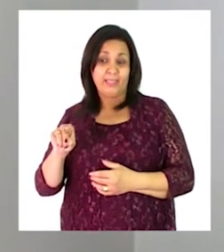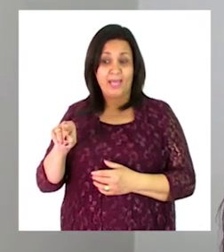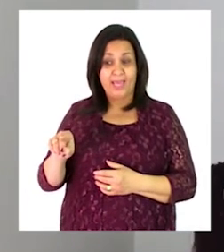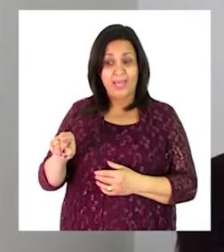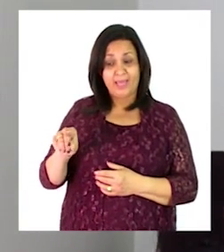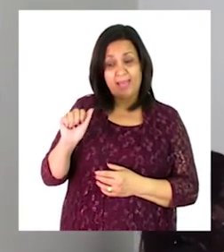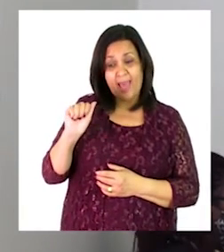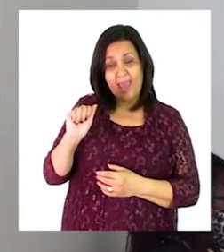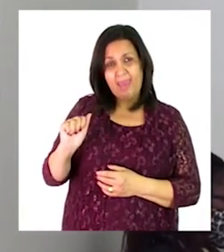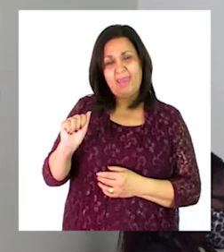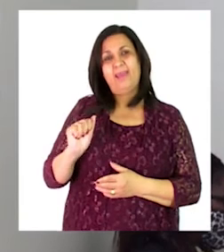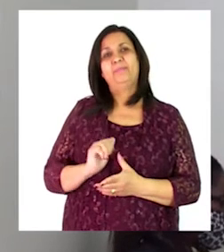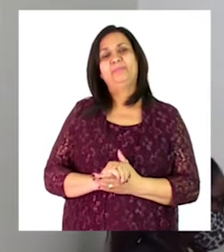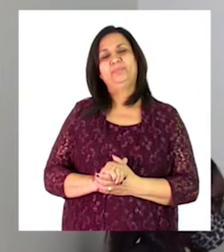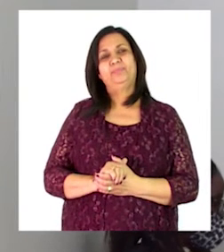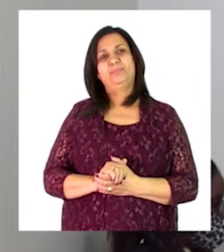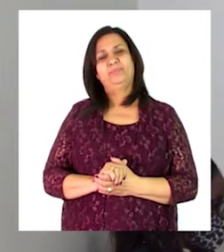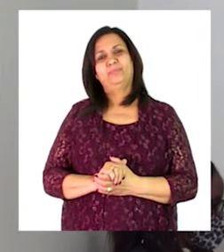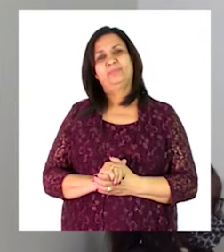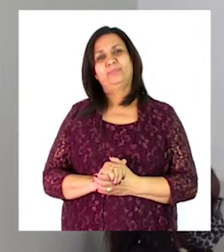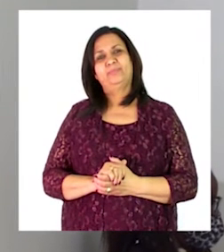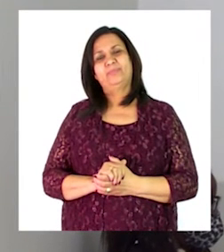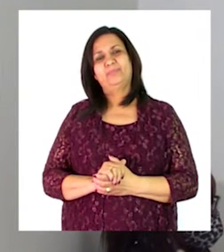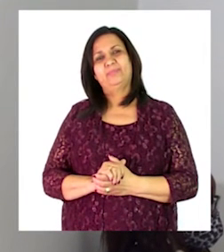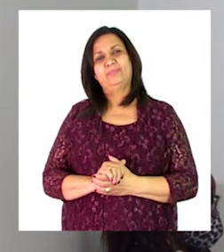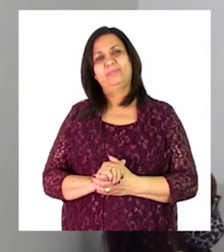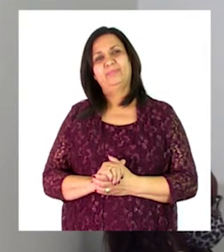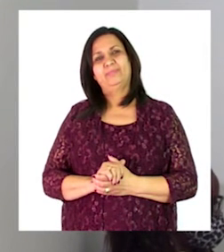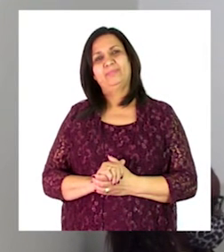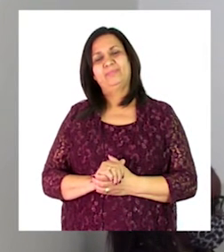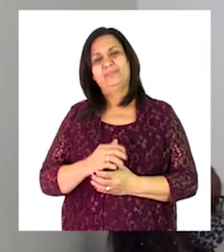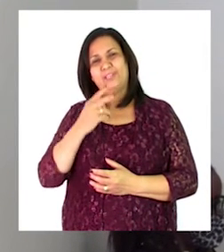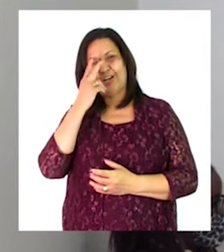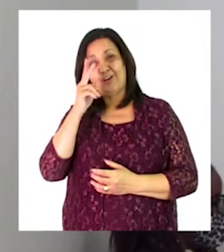A for me on the chalkboard.